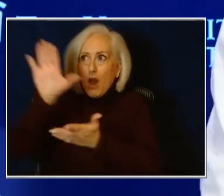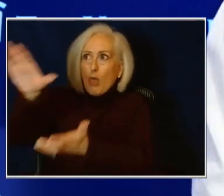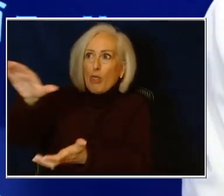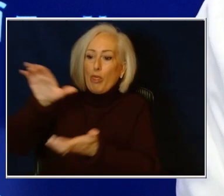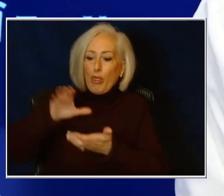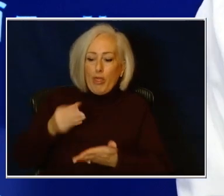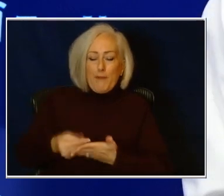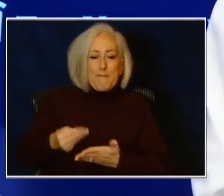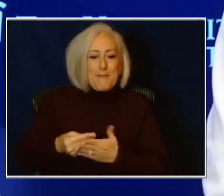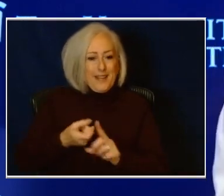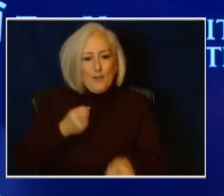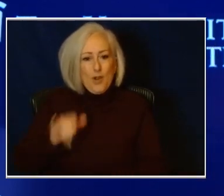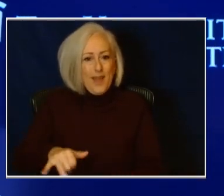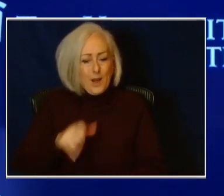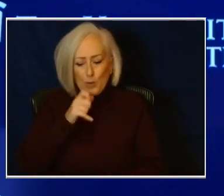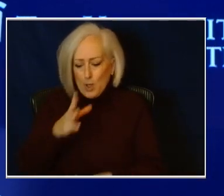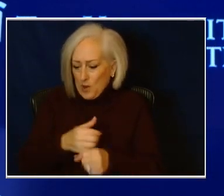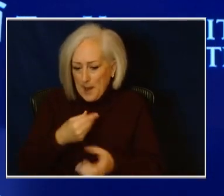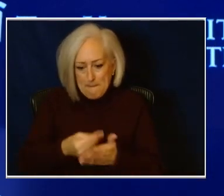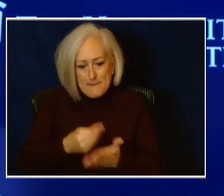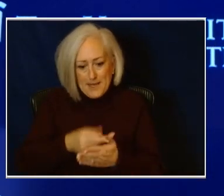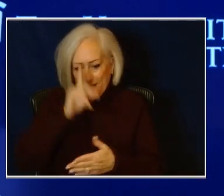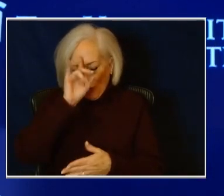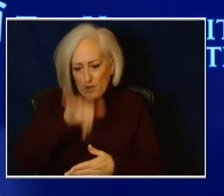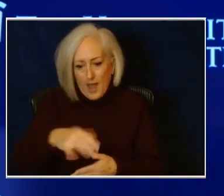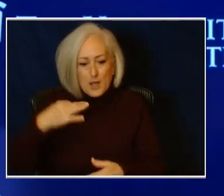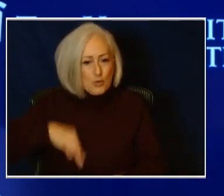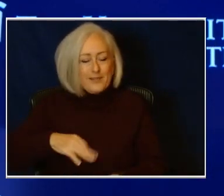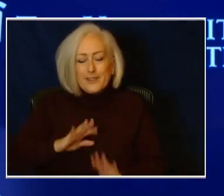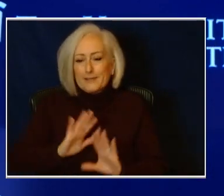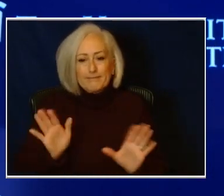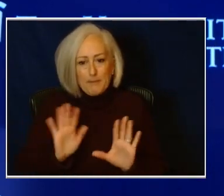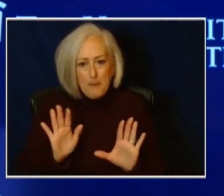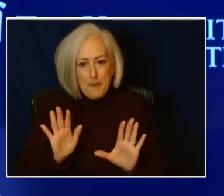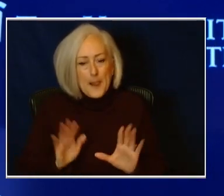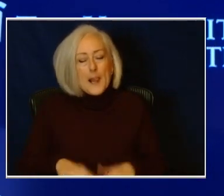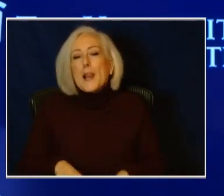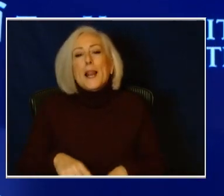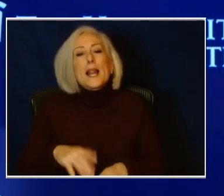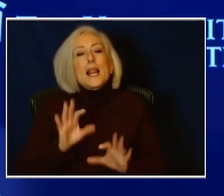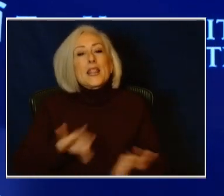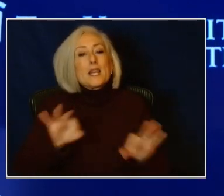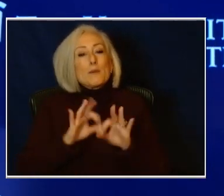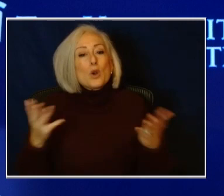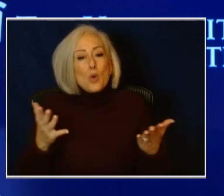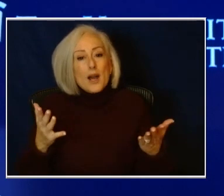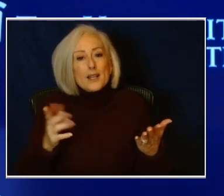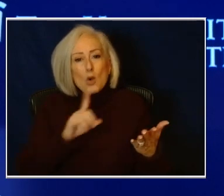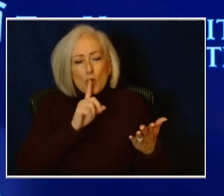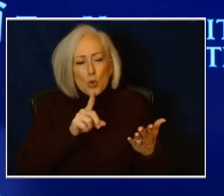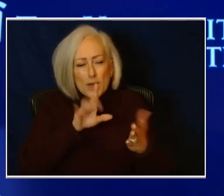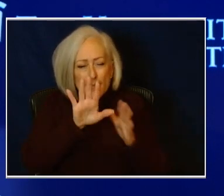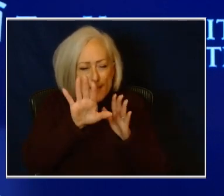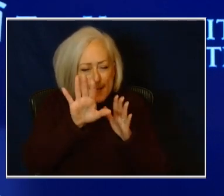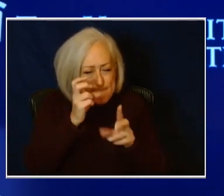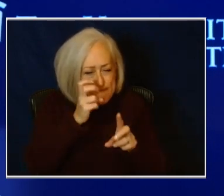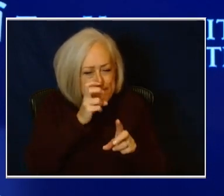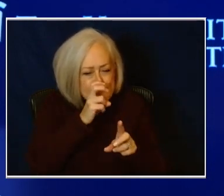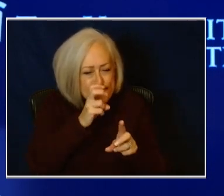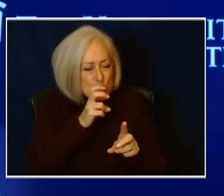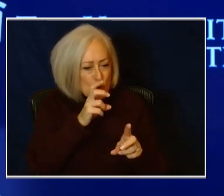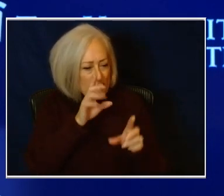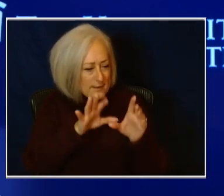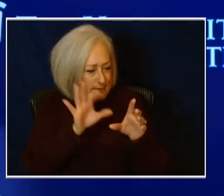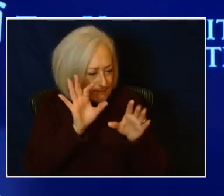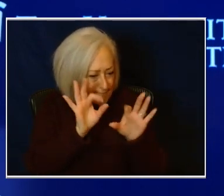or an academic medical center. But I think the point of that is we are very selective and we work really hard to make sure that our patients are getting